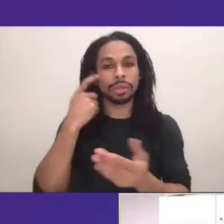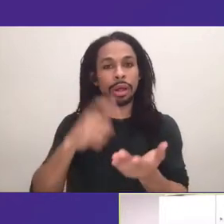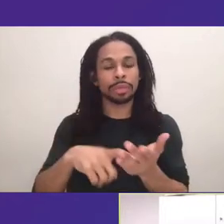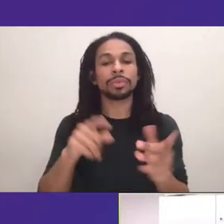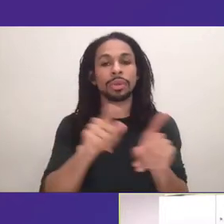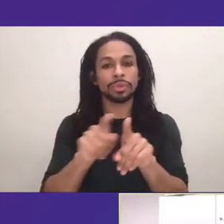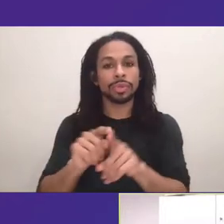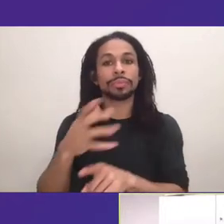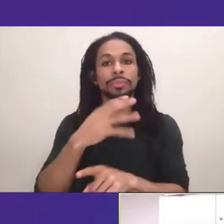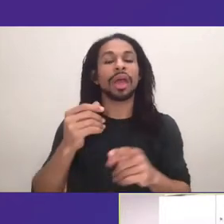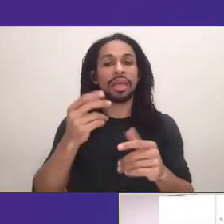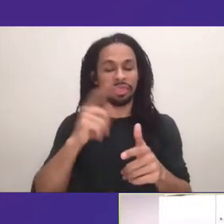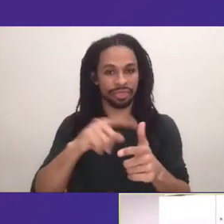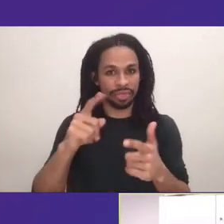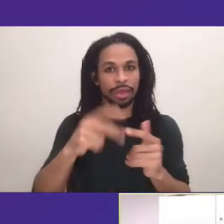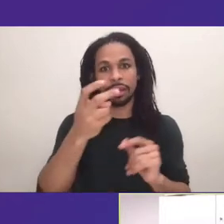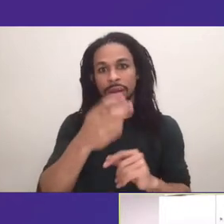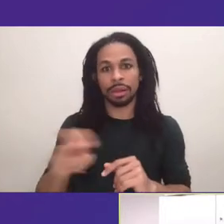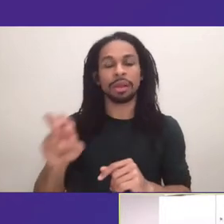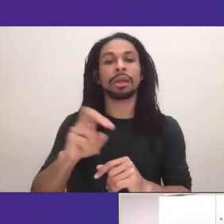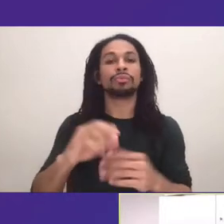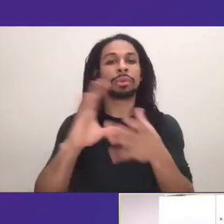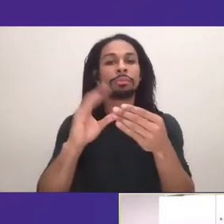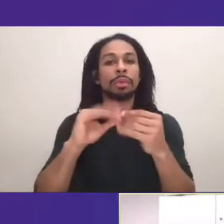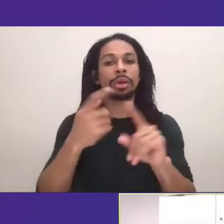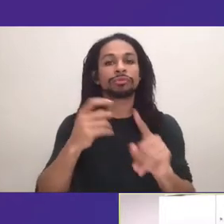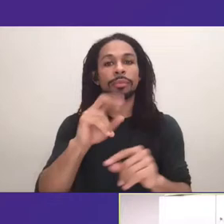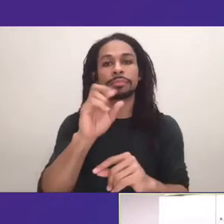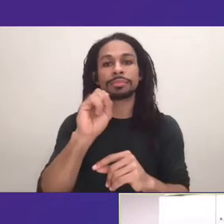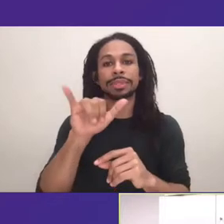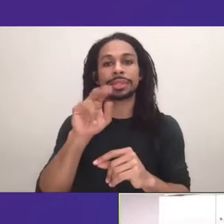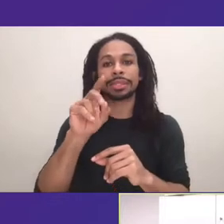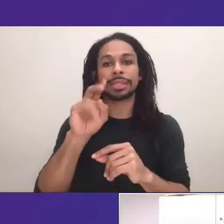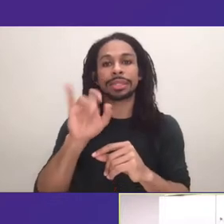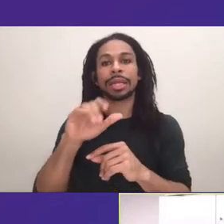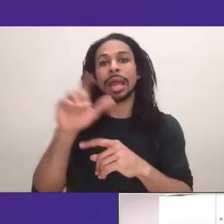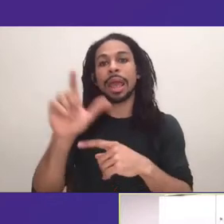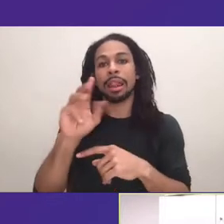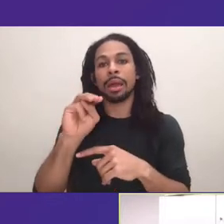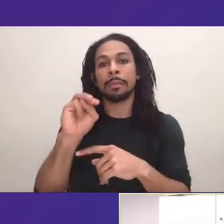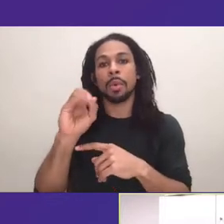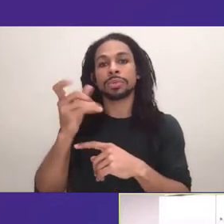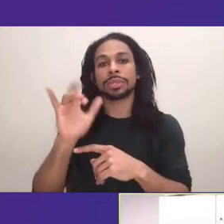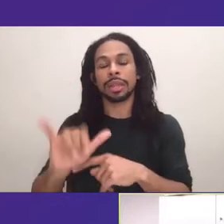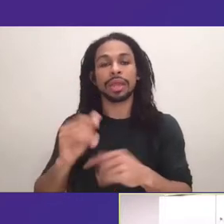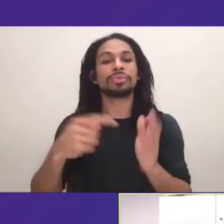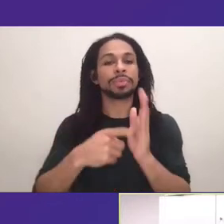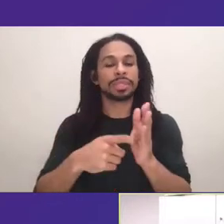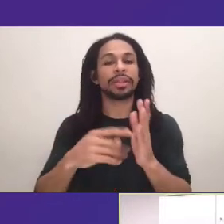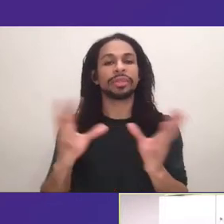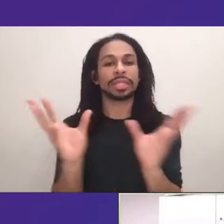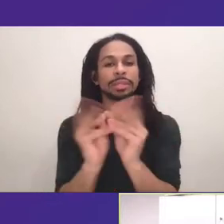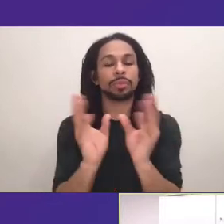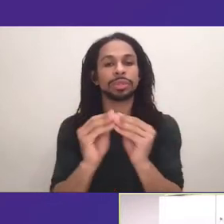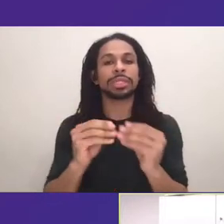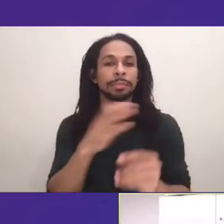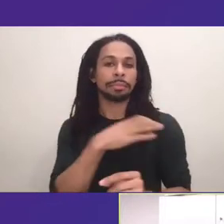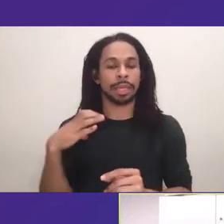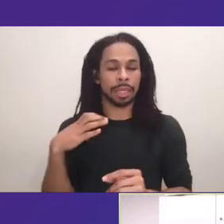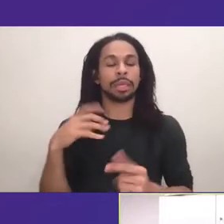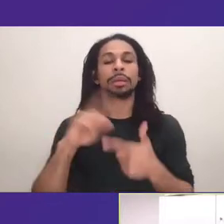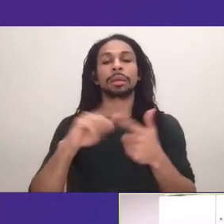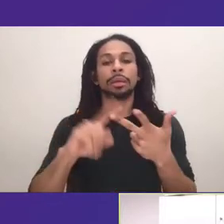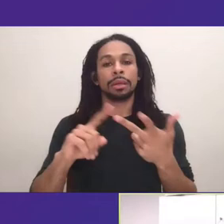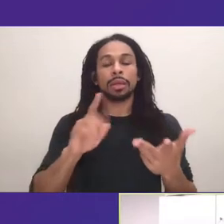move into remarks from Sydney L. Mosley, representing the Symposium Programming Committee. We'll talk a bit about the